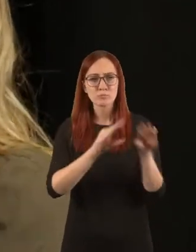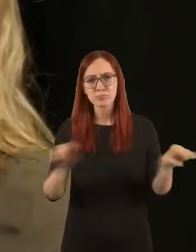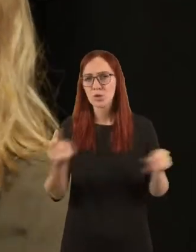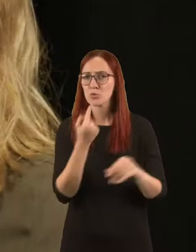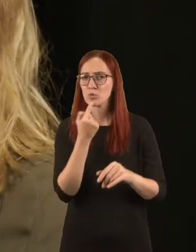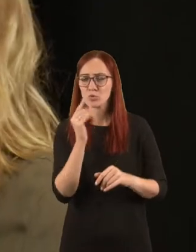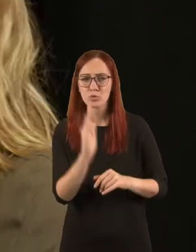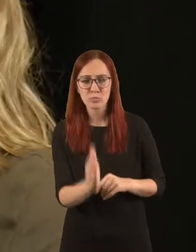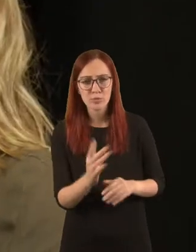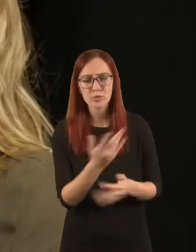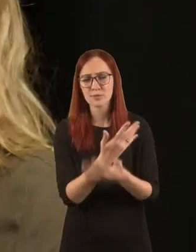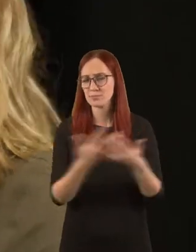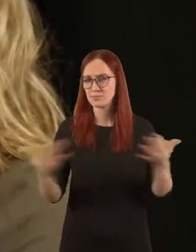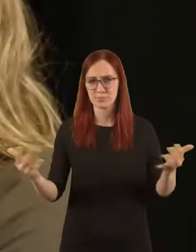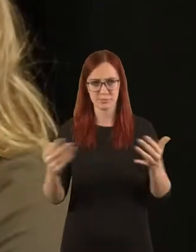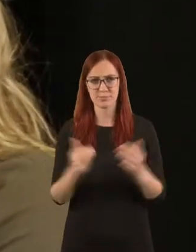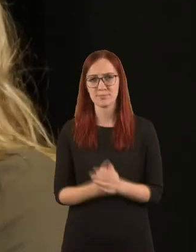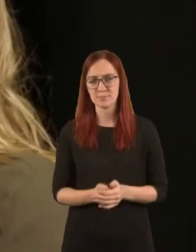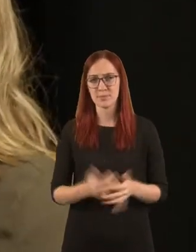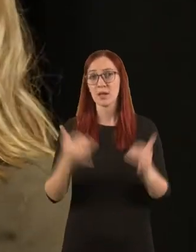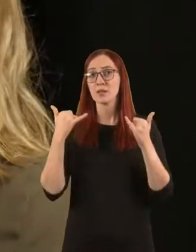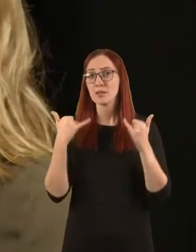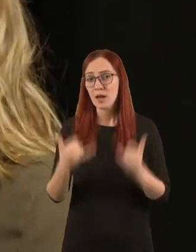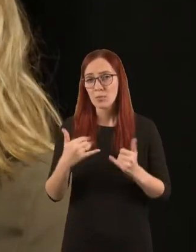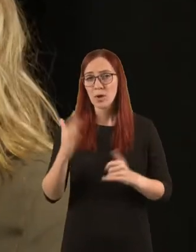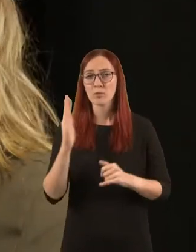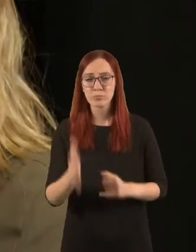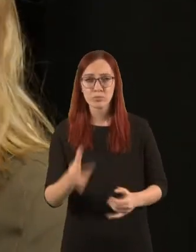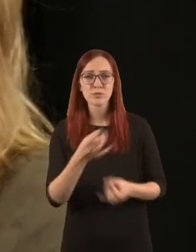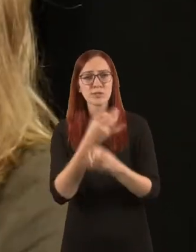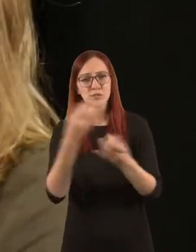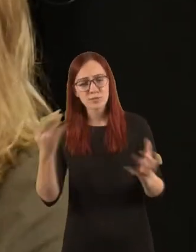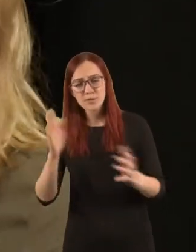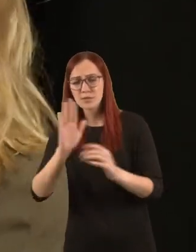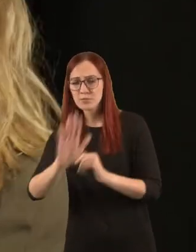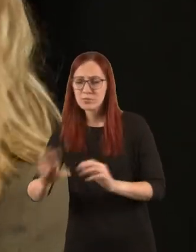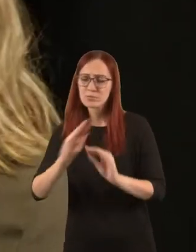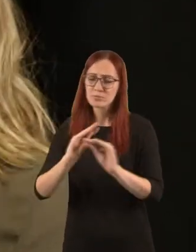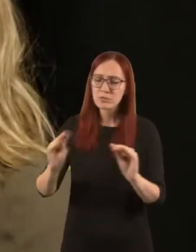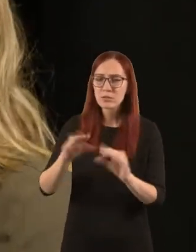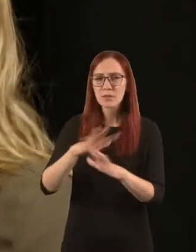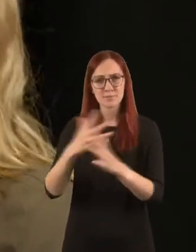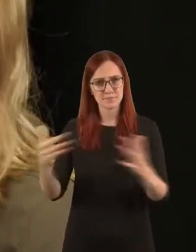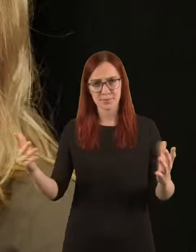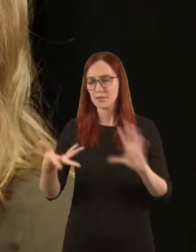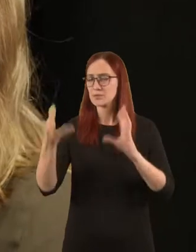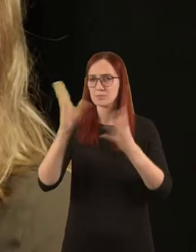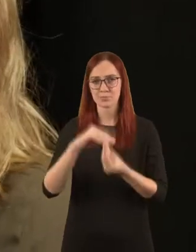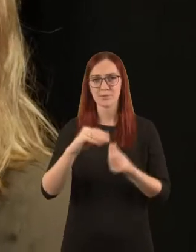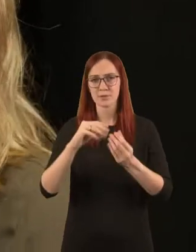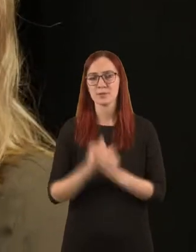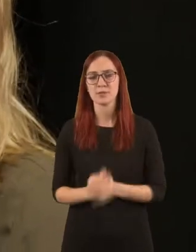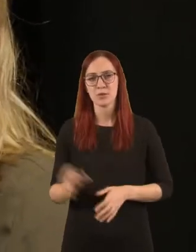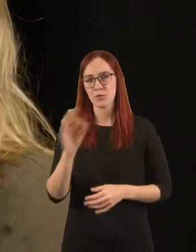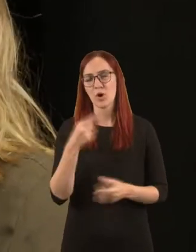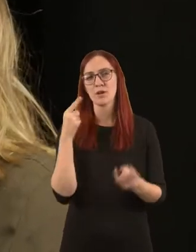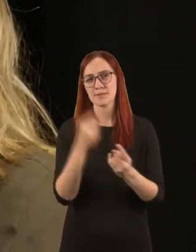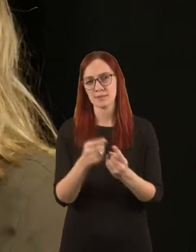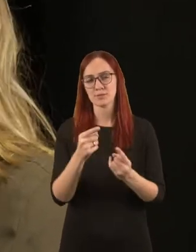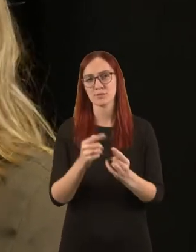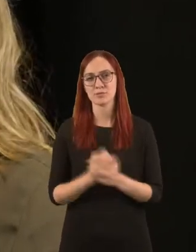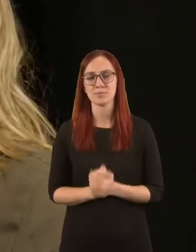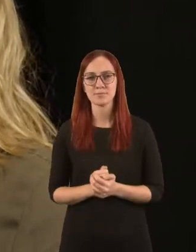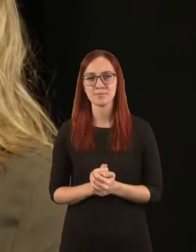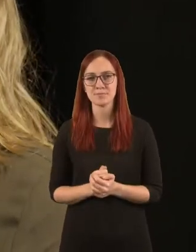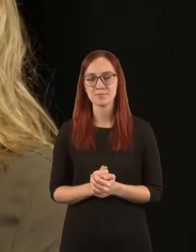say, from now on, we are taxing this and that. From now on, we will put all the efforts on education and so